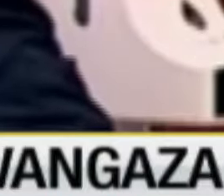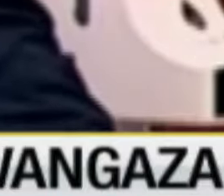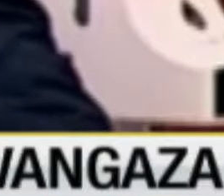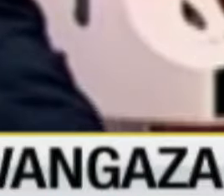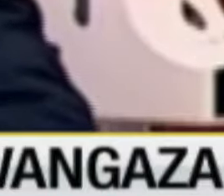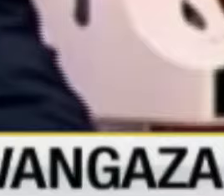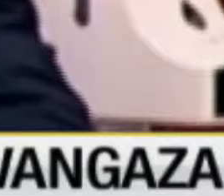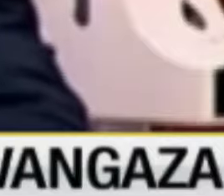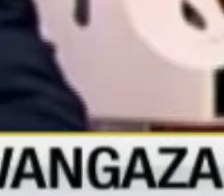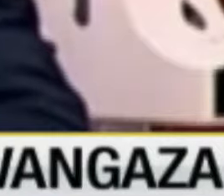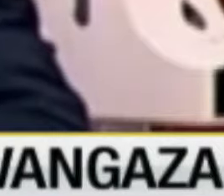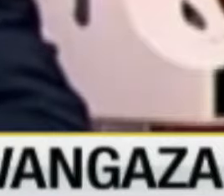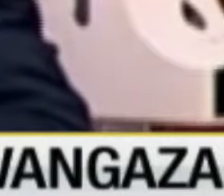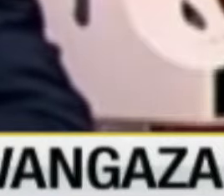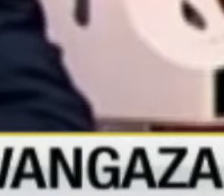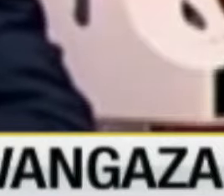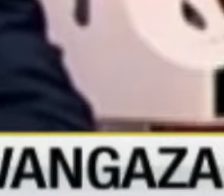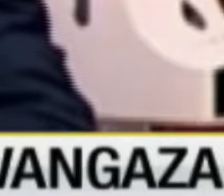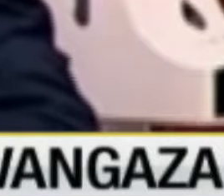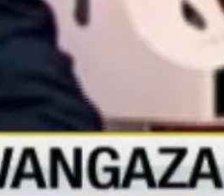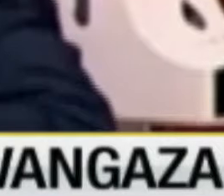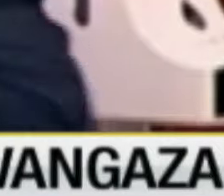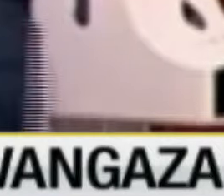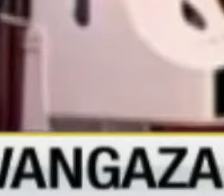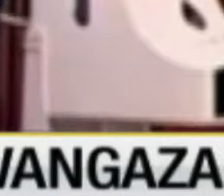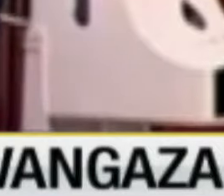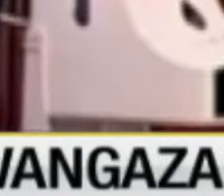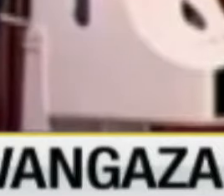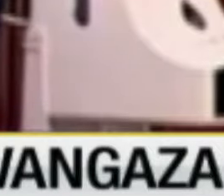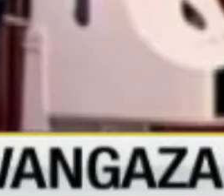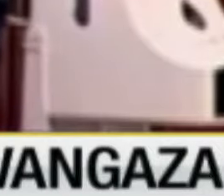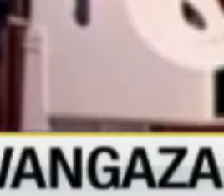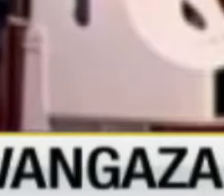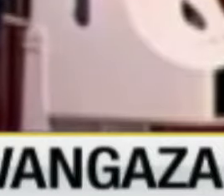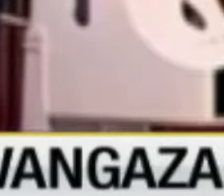response to these specific allegations against the governor?